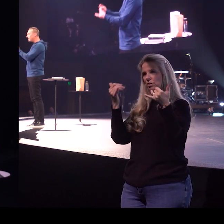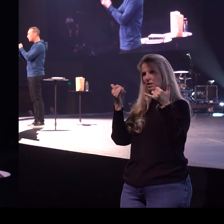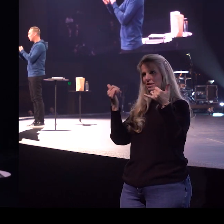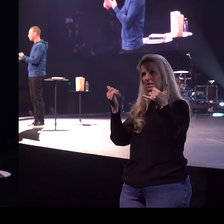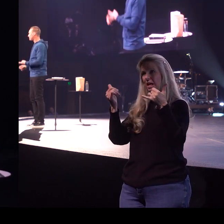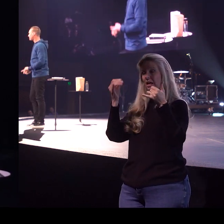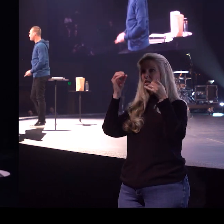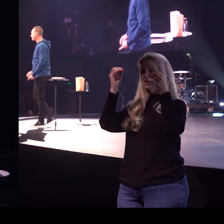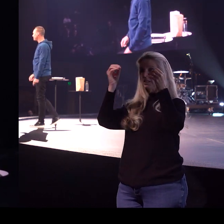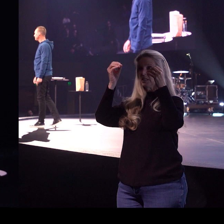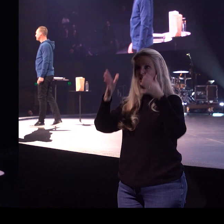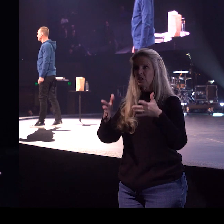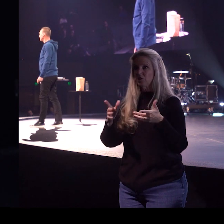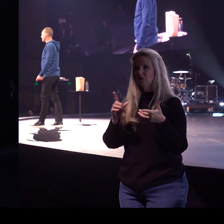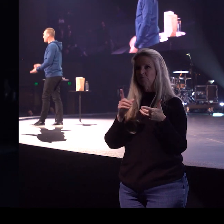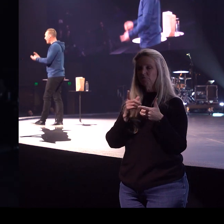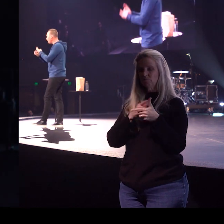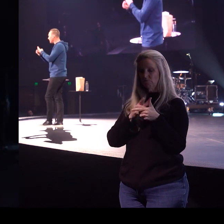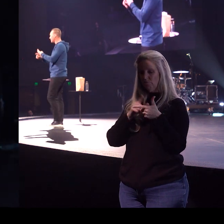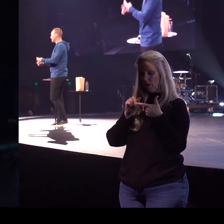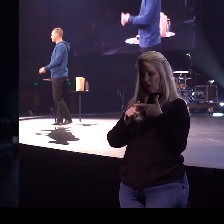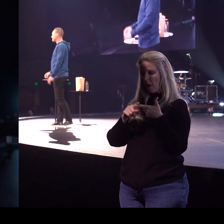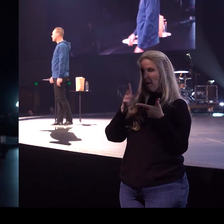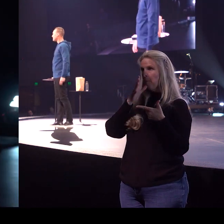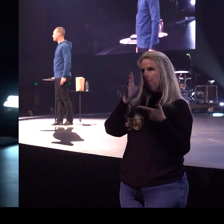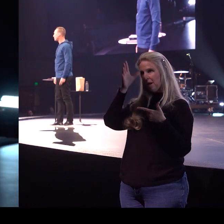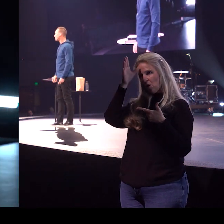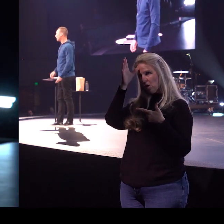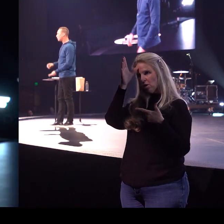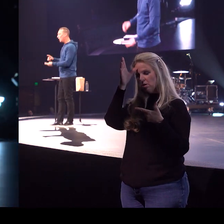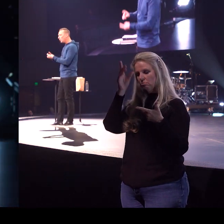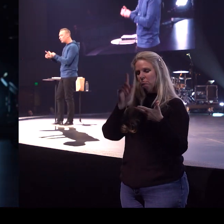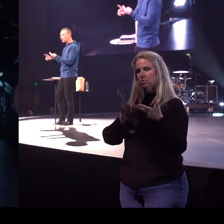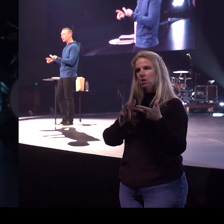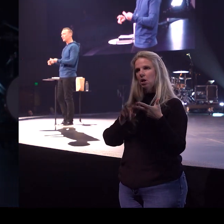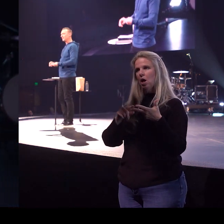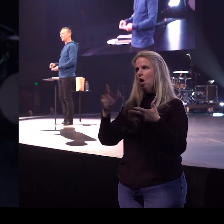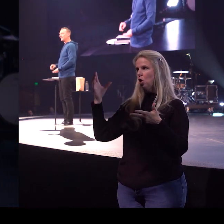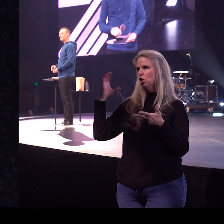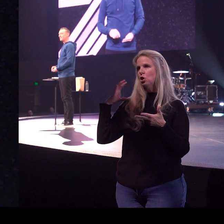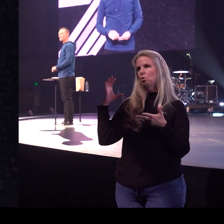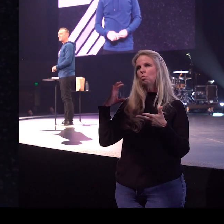A teacher. A parent, a coach,